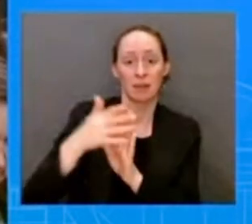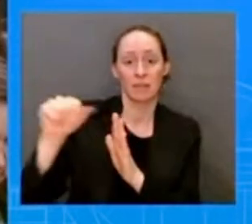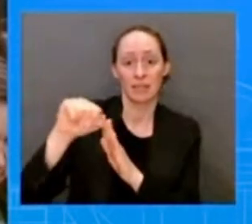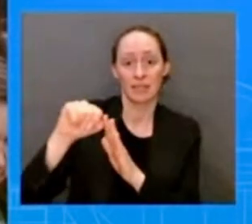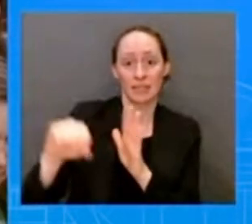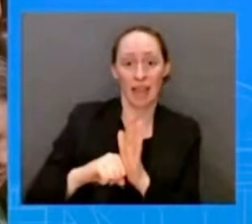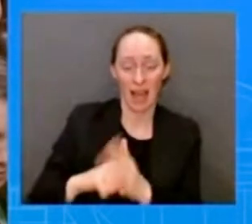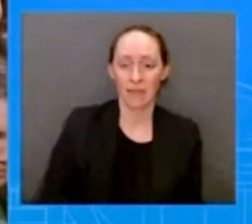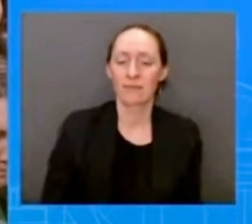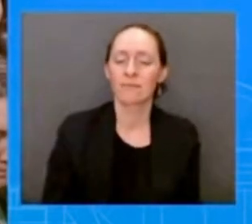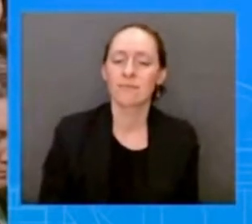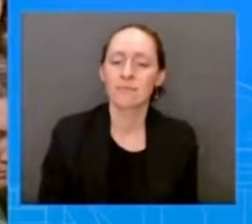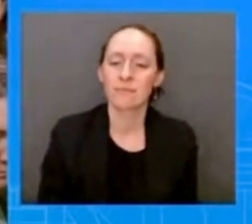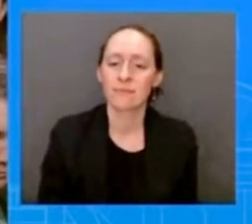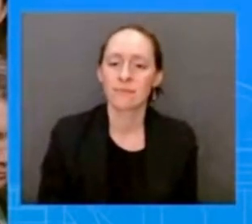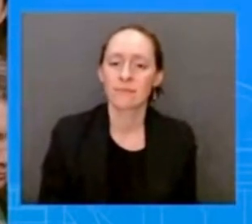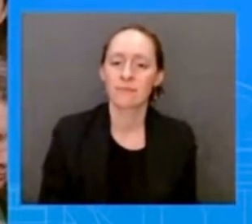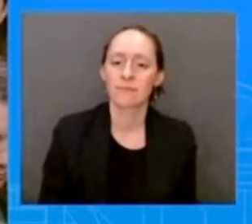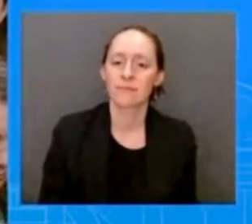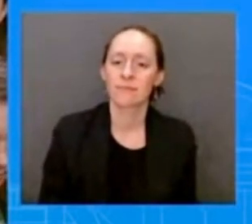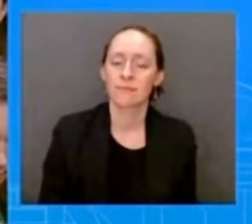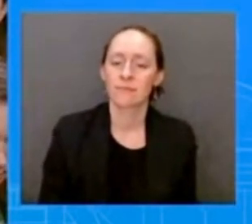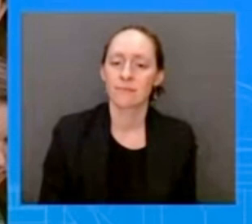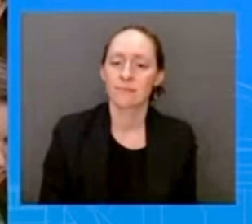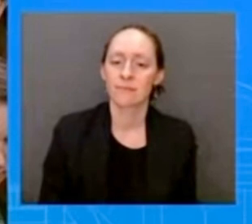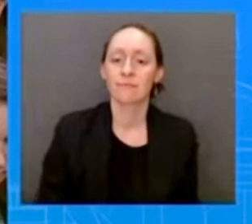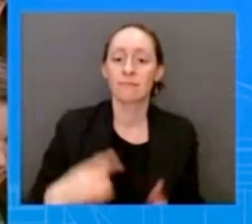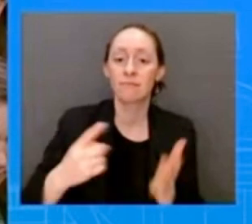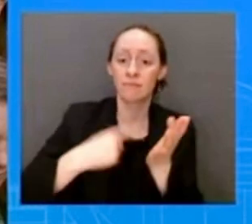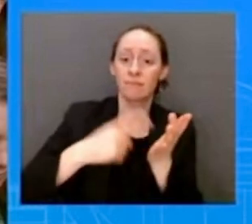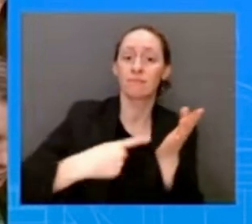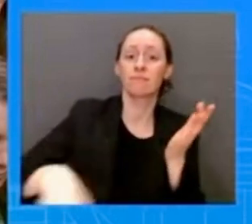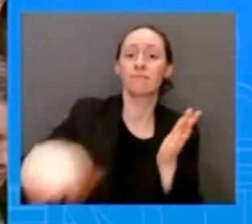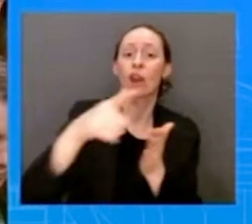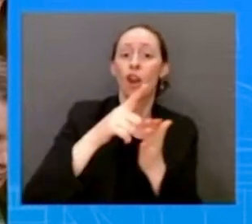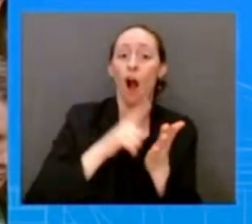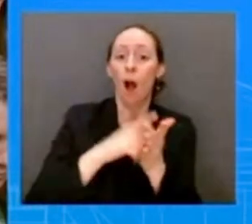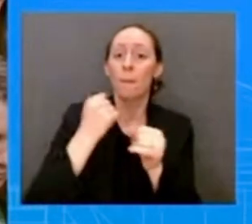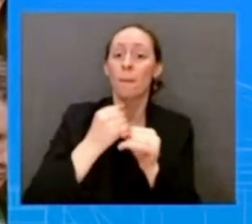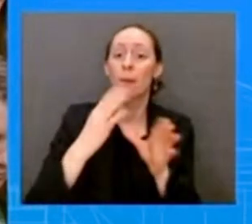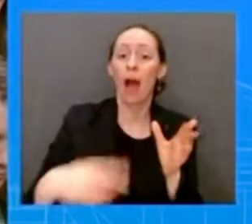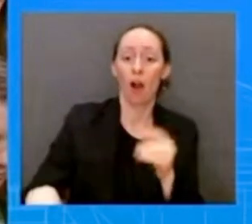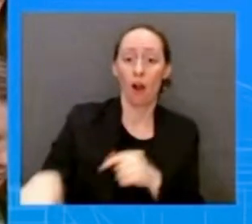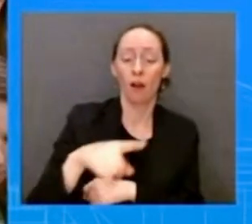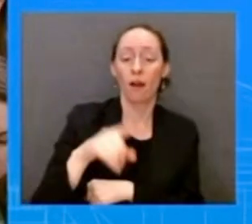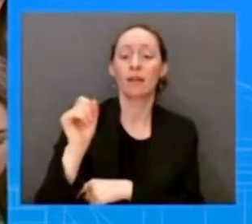governor's veto. They're at odds, but a law passes, and presumably the president doesn't feel like that